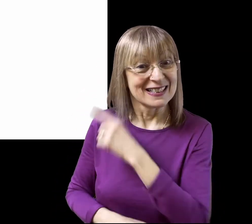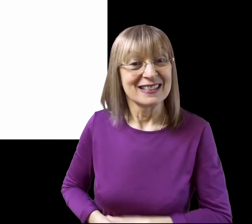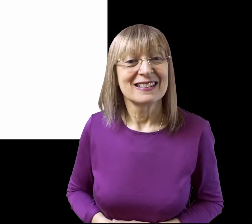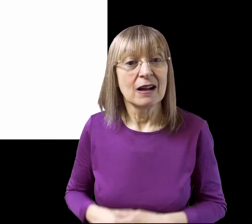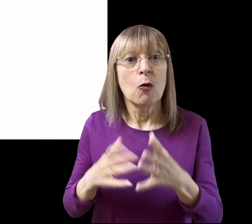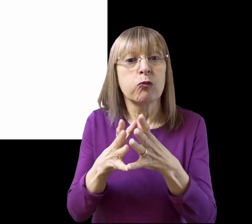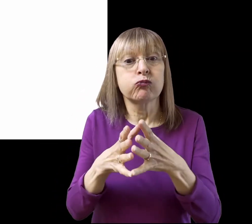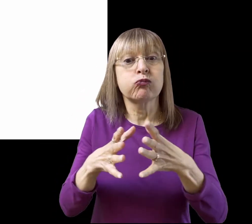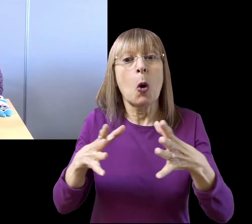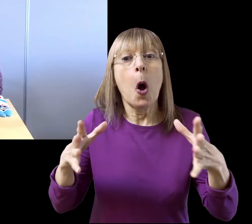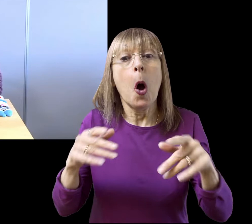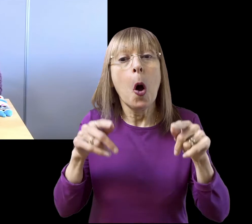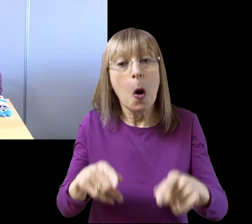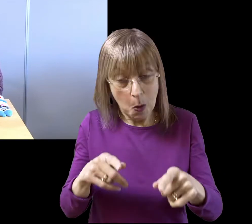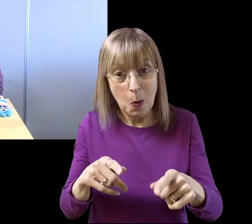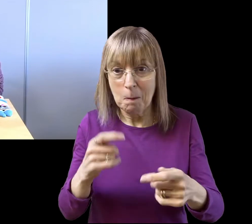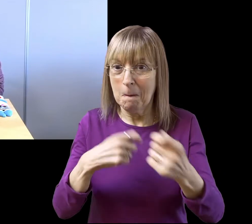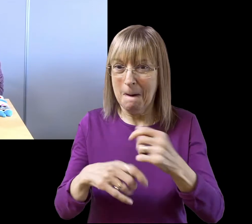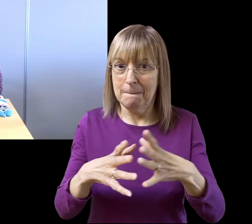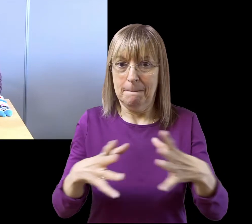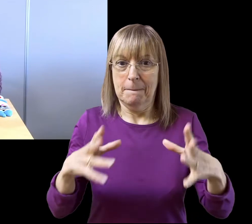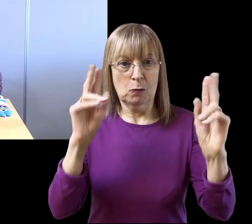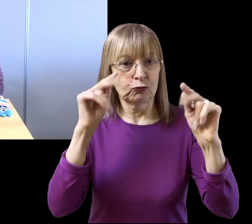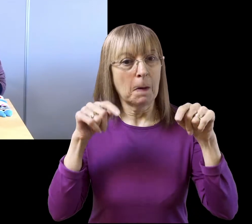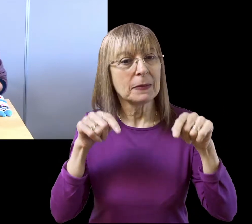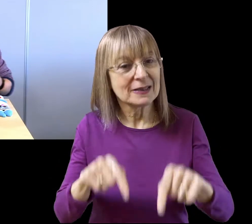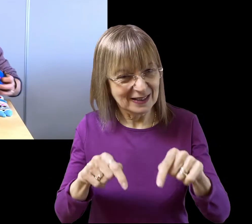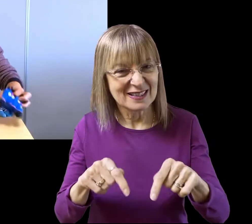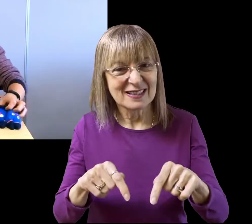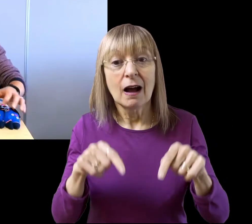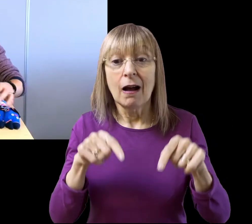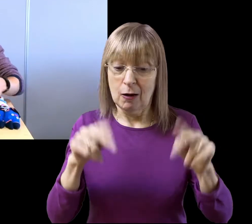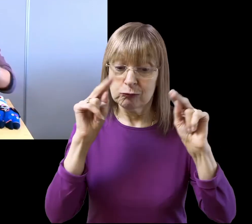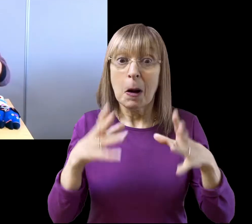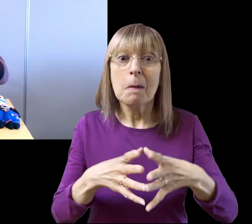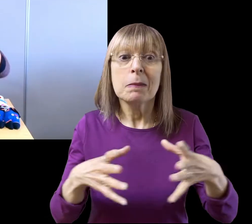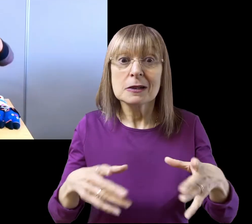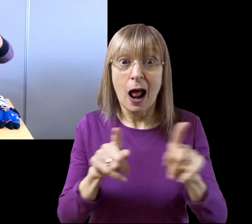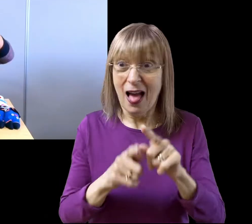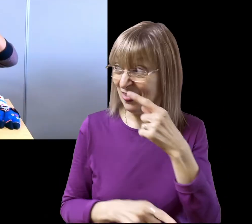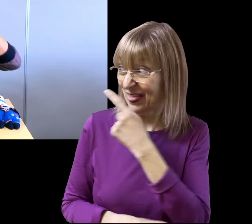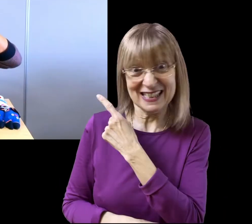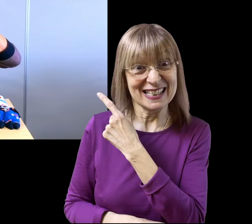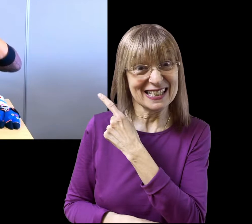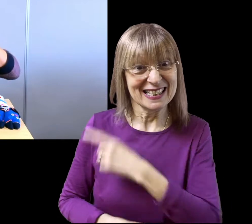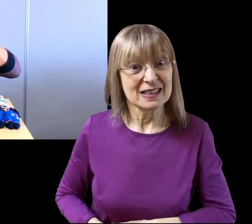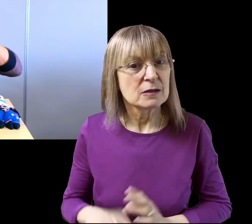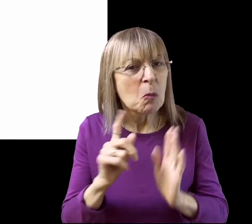to adult rabbits. They grow up to grown-up rabbits. If you've got a pair of grown-up rabbits, like